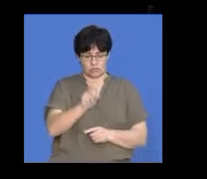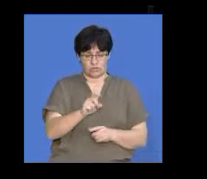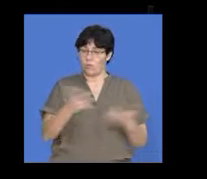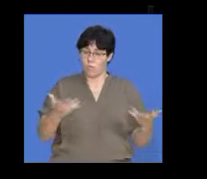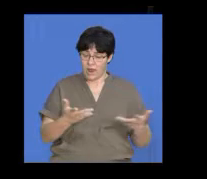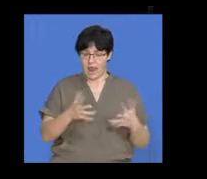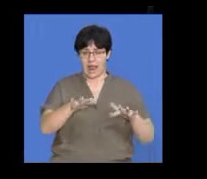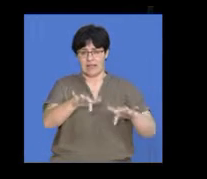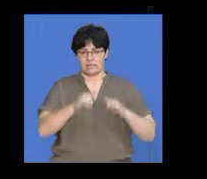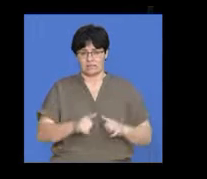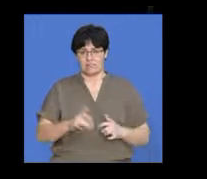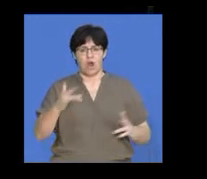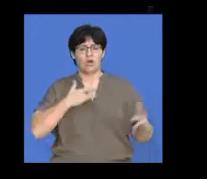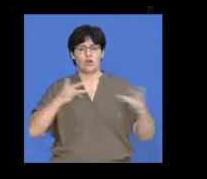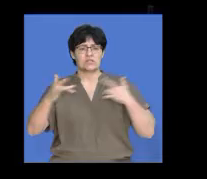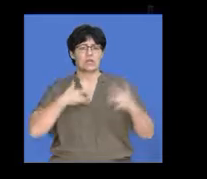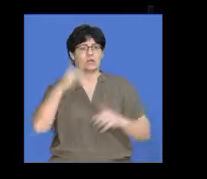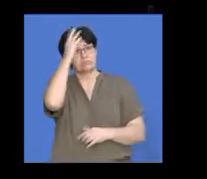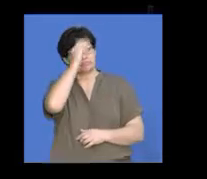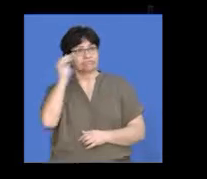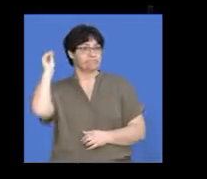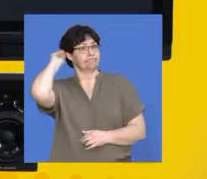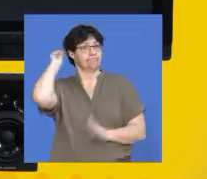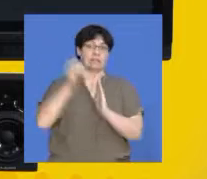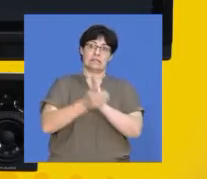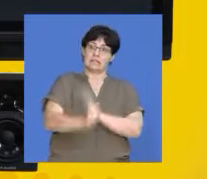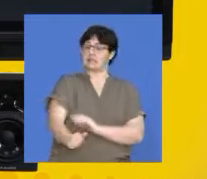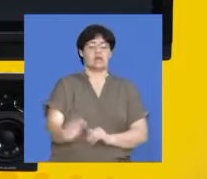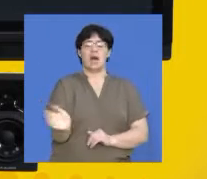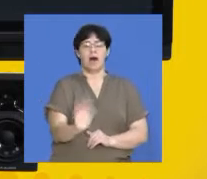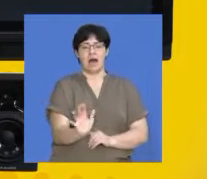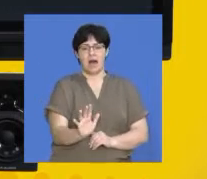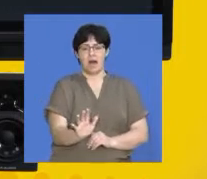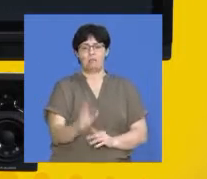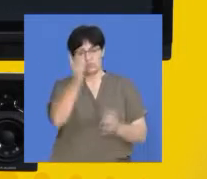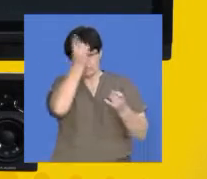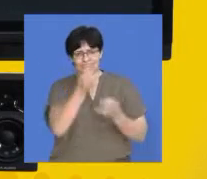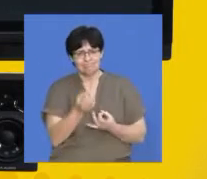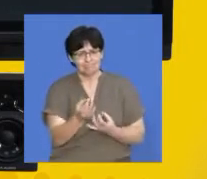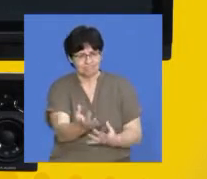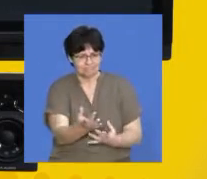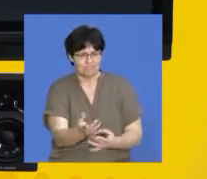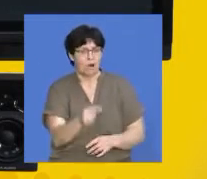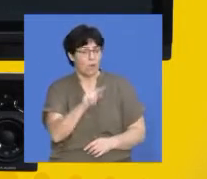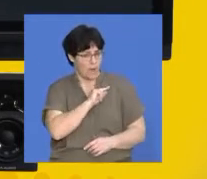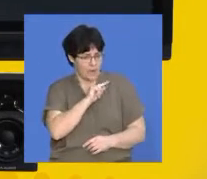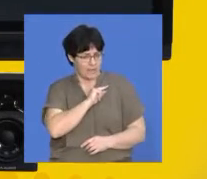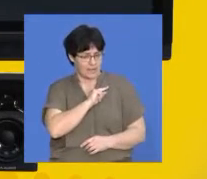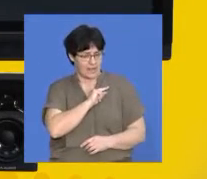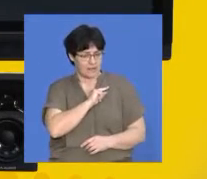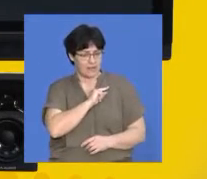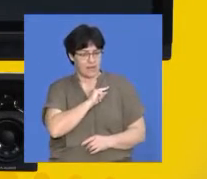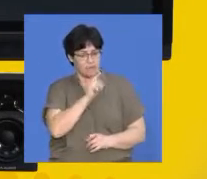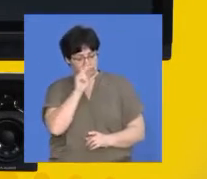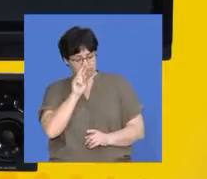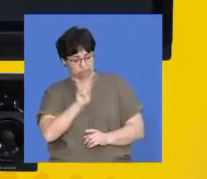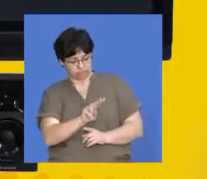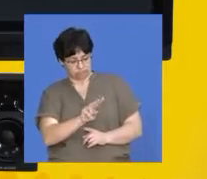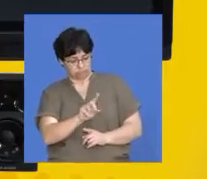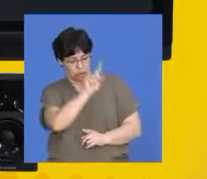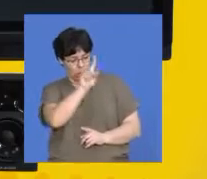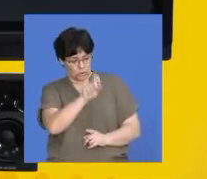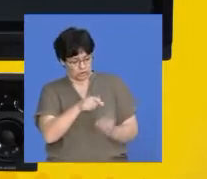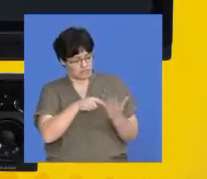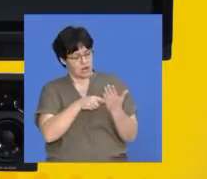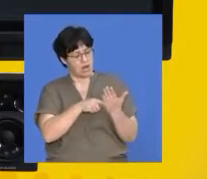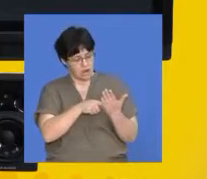exam. Don't worry about memorizing these skills. I'm just giving them to you so that you know when you look at the questions and